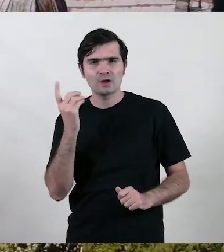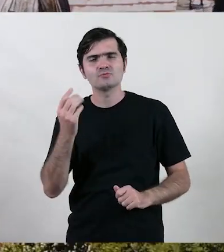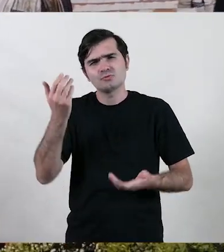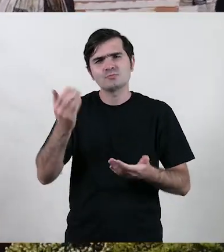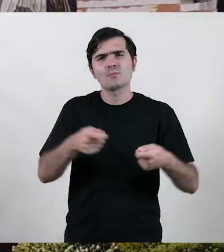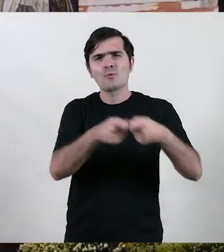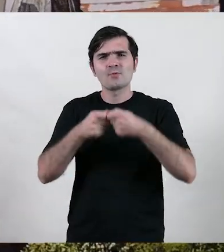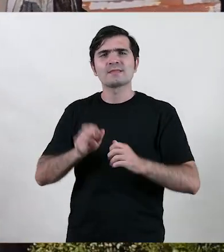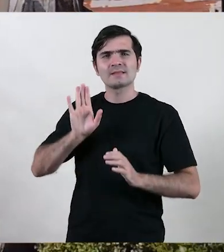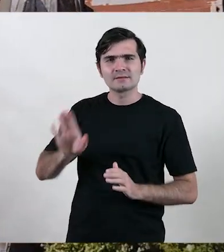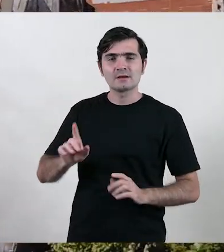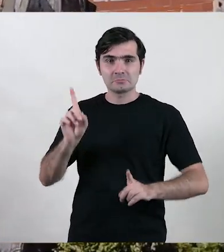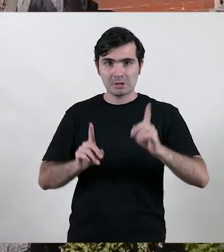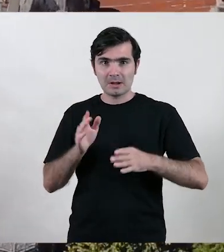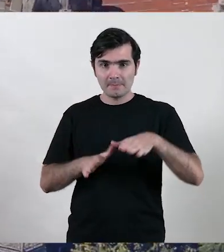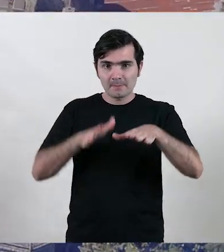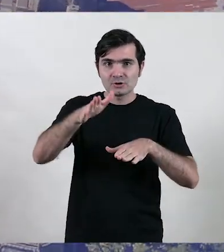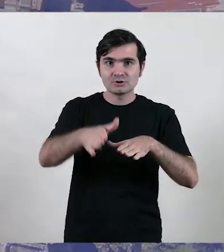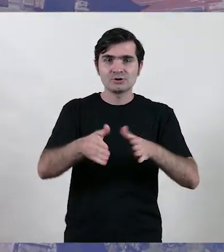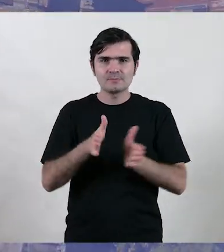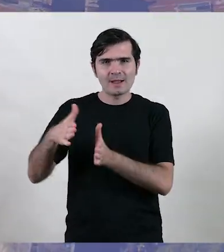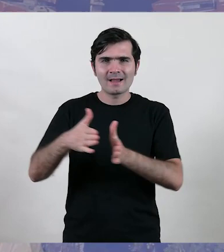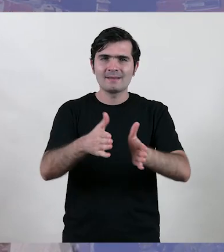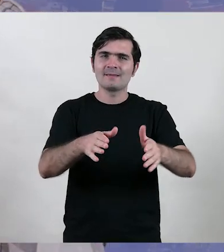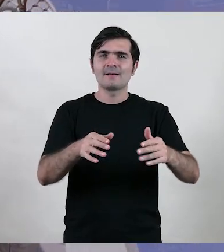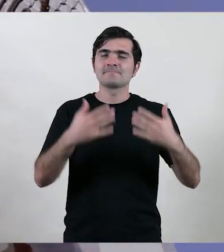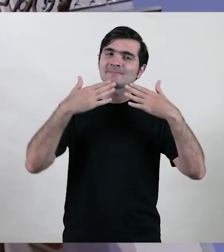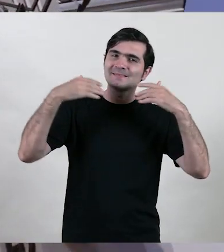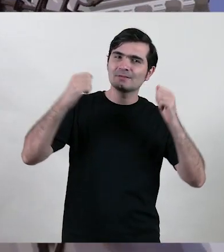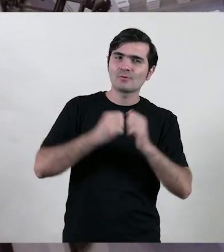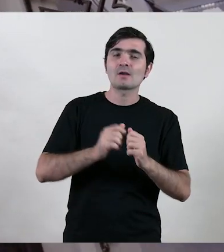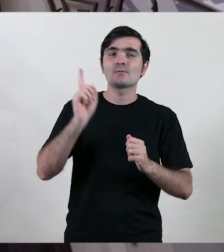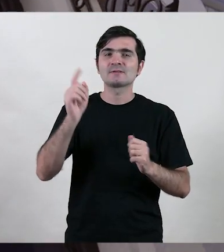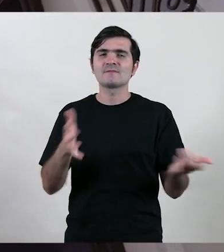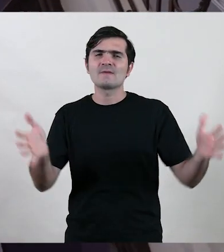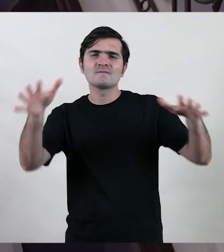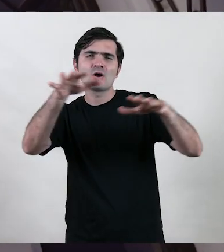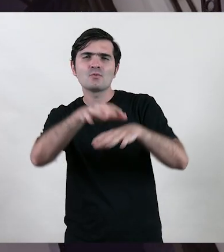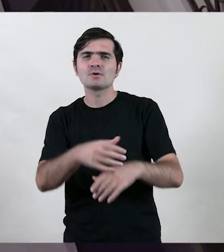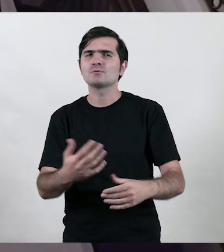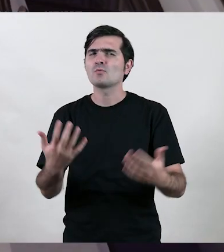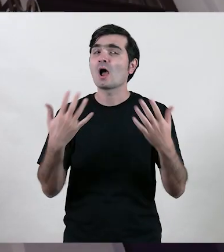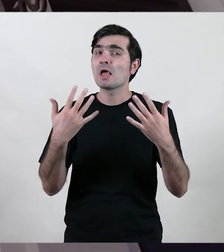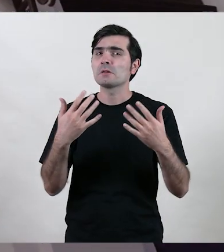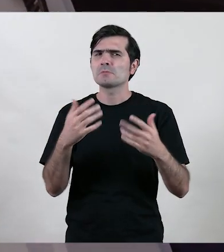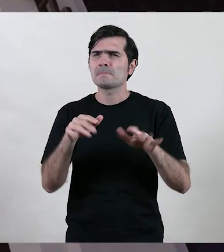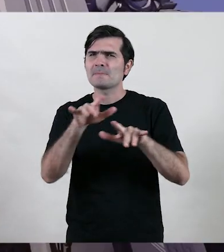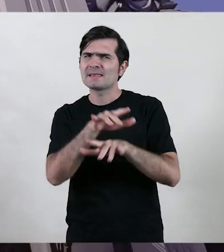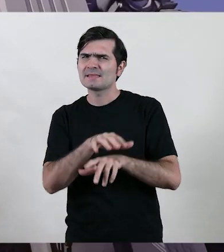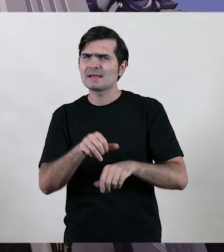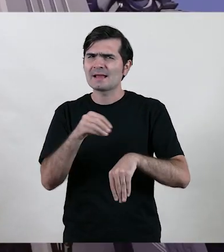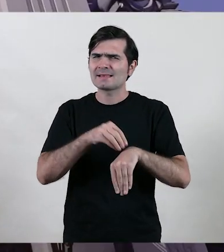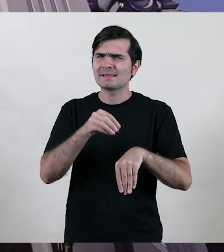community. Once you step onto the enchanting alley, you will become enveloped by the air of mystery that permeates its